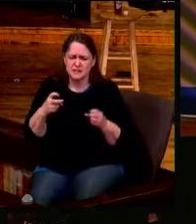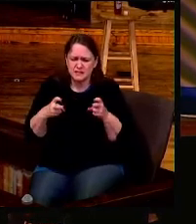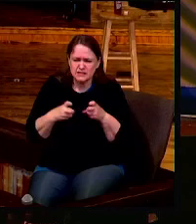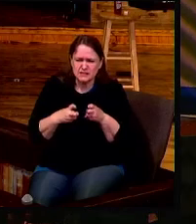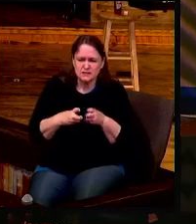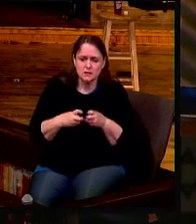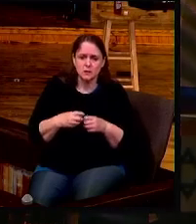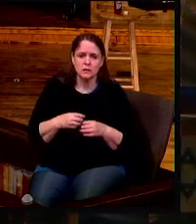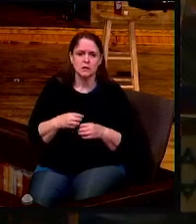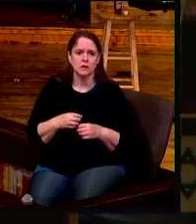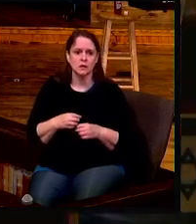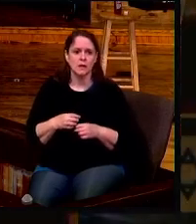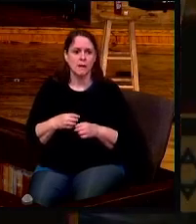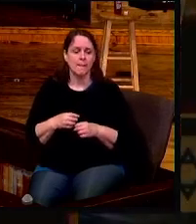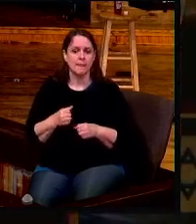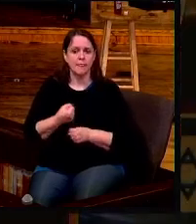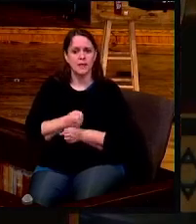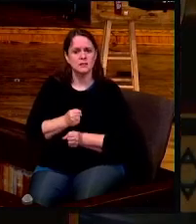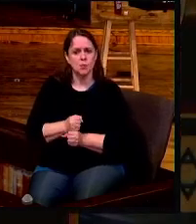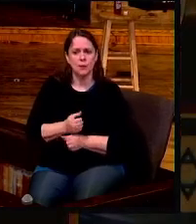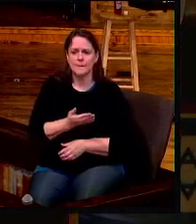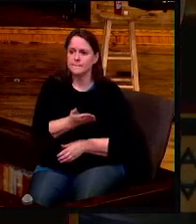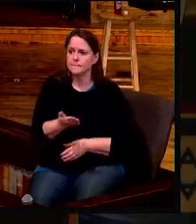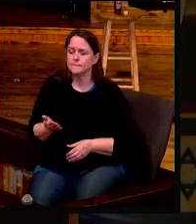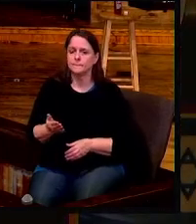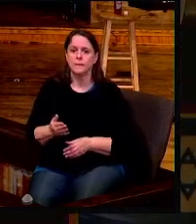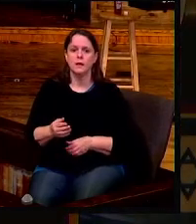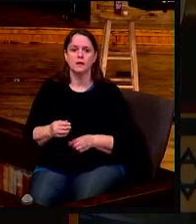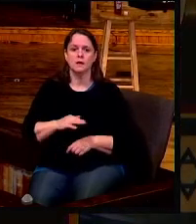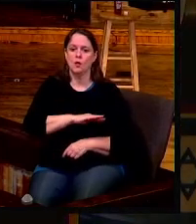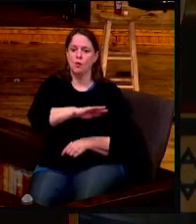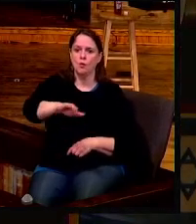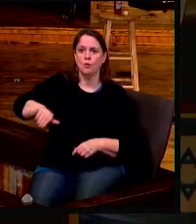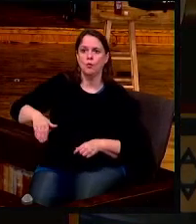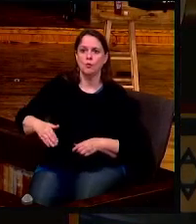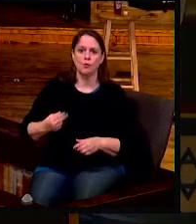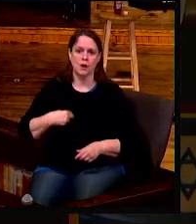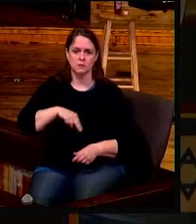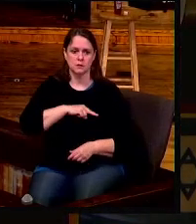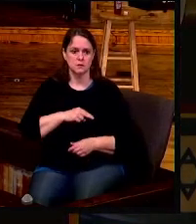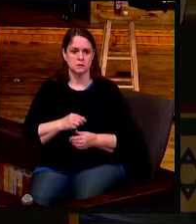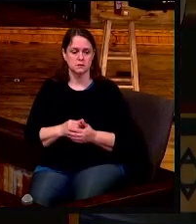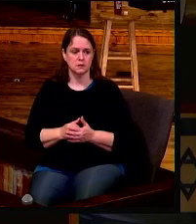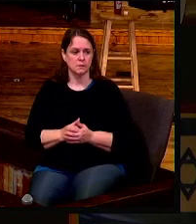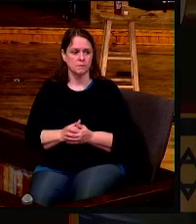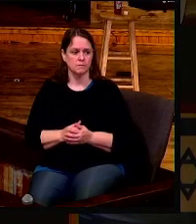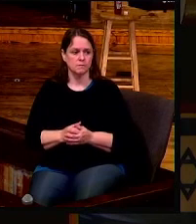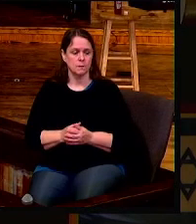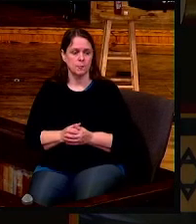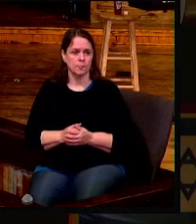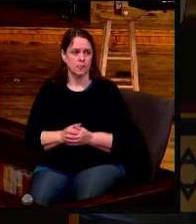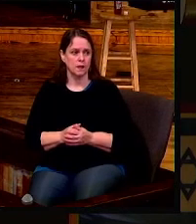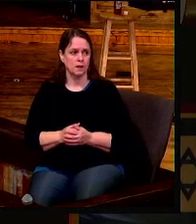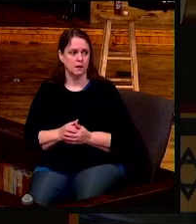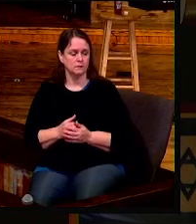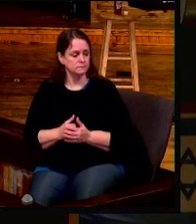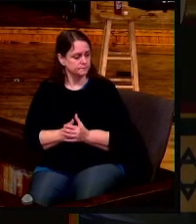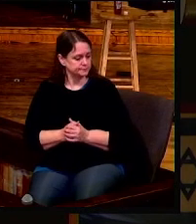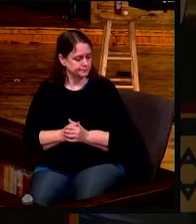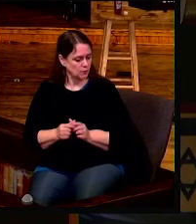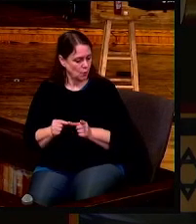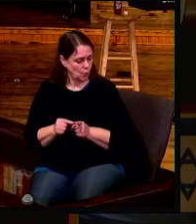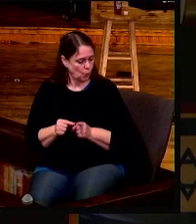around us. If we speak life and encouragement, we produce that world. If you don't believe that